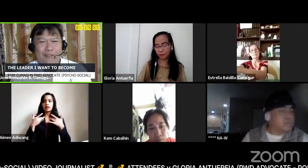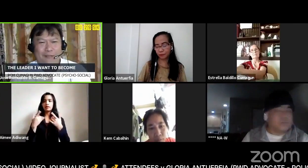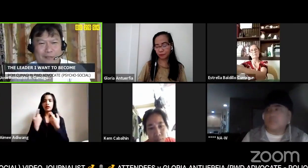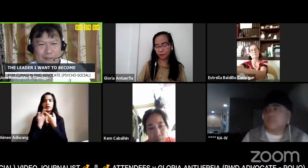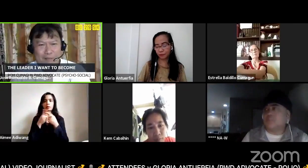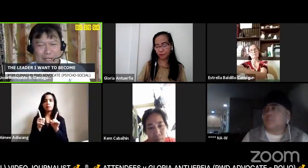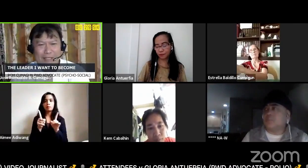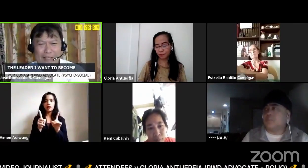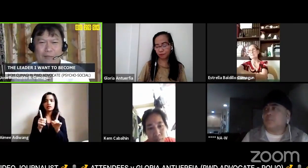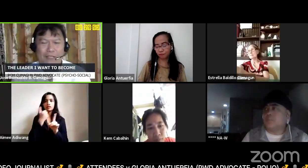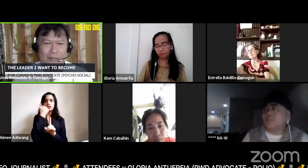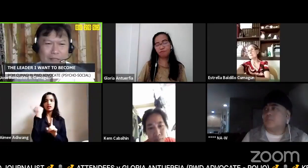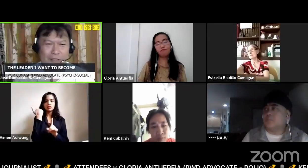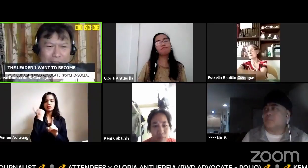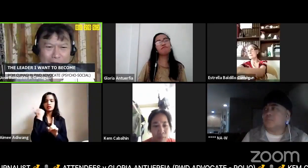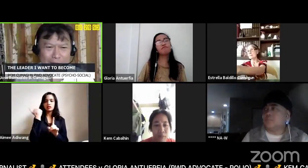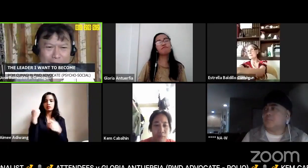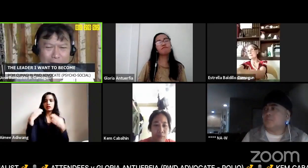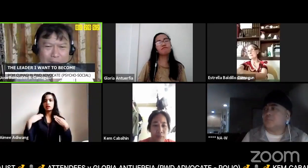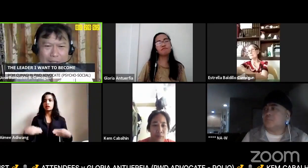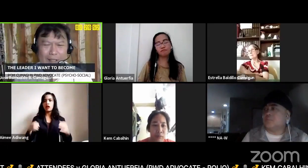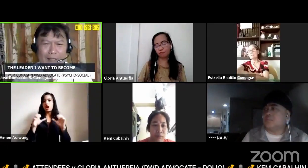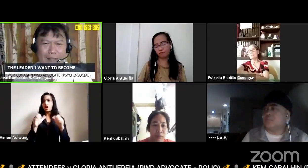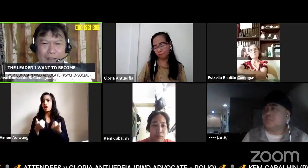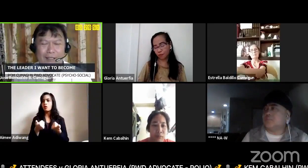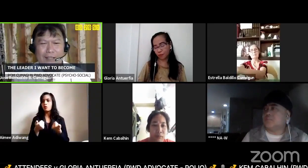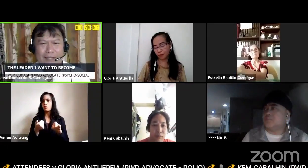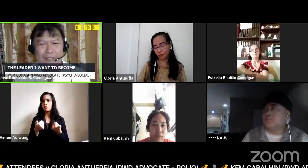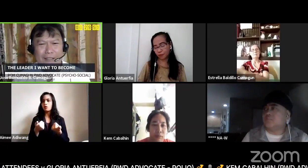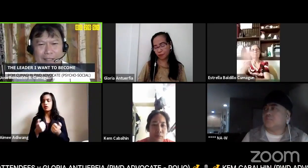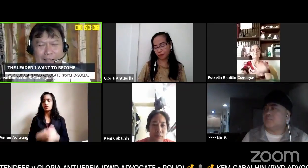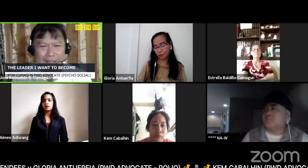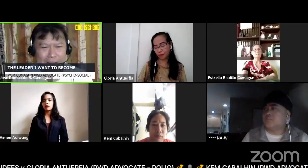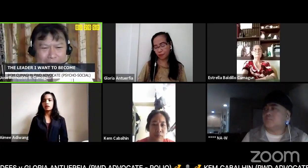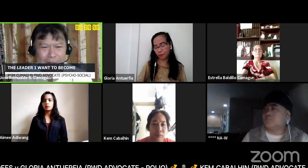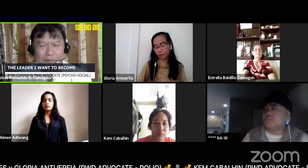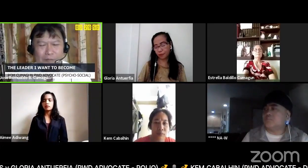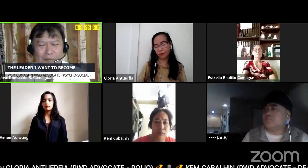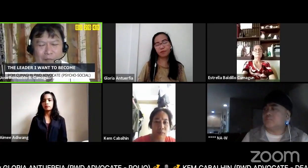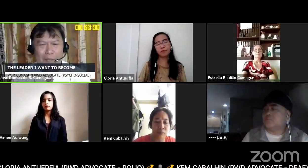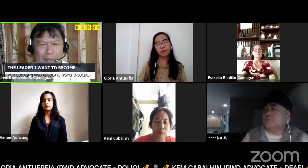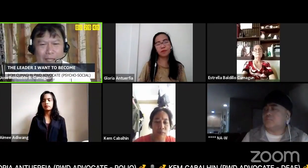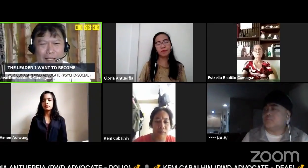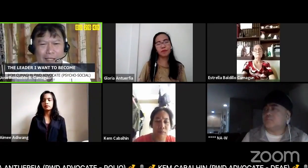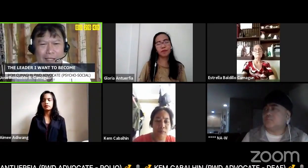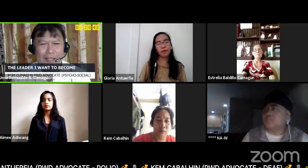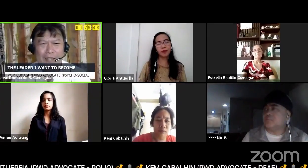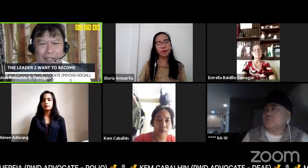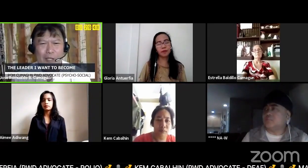what about the rest of your body? What about the rest of your okay?